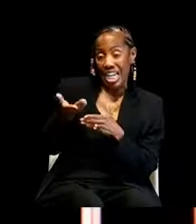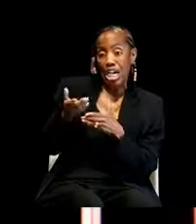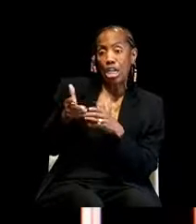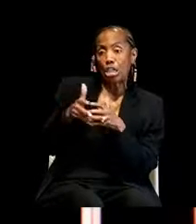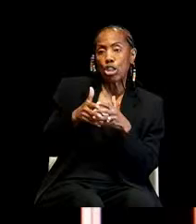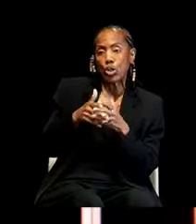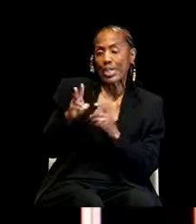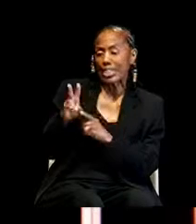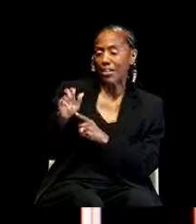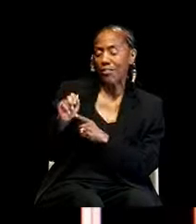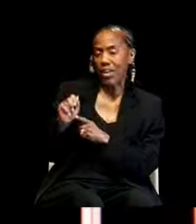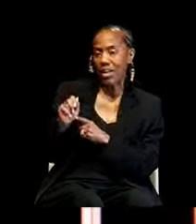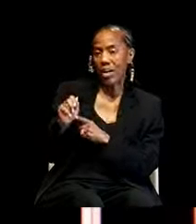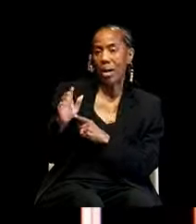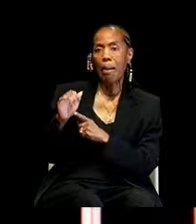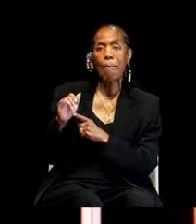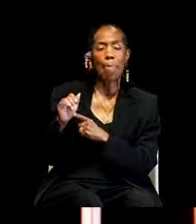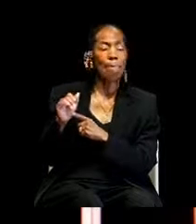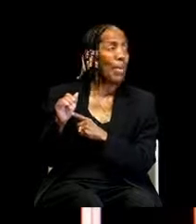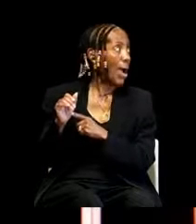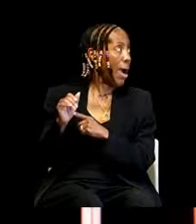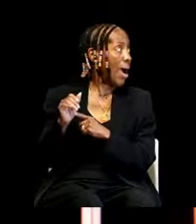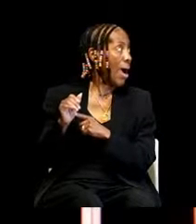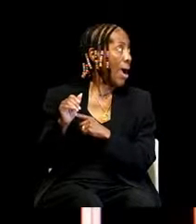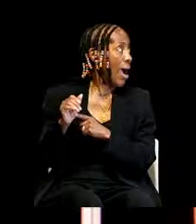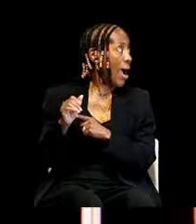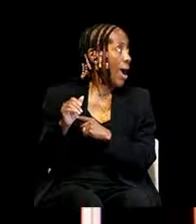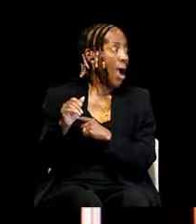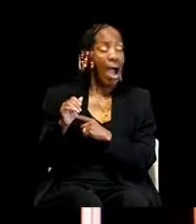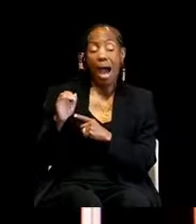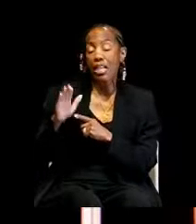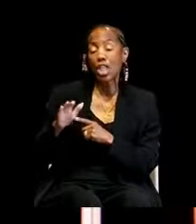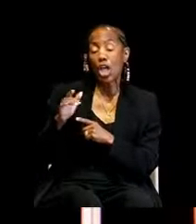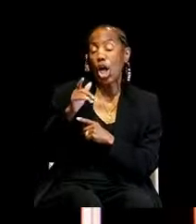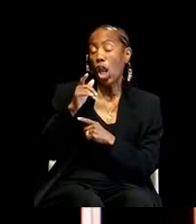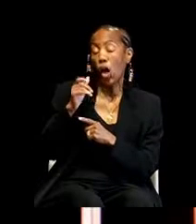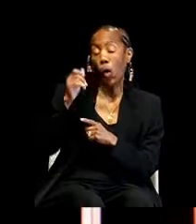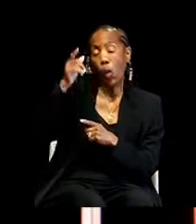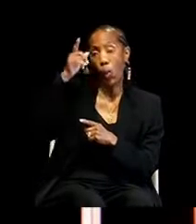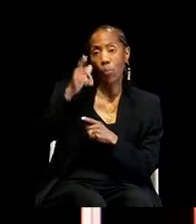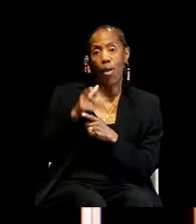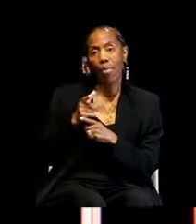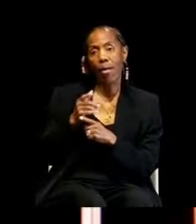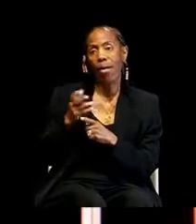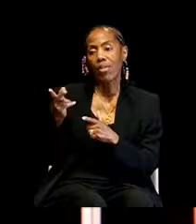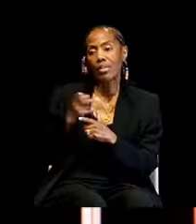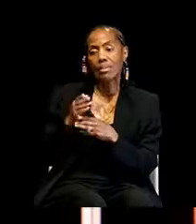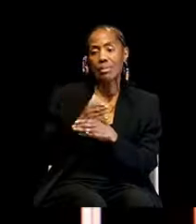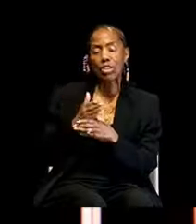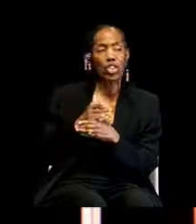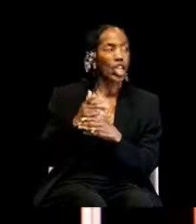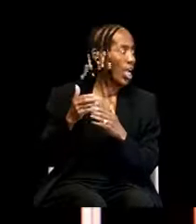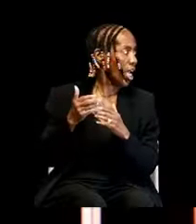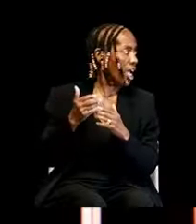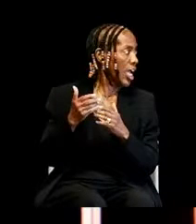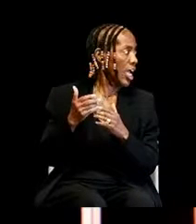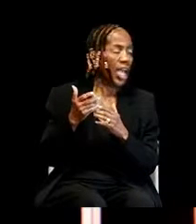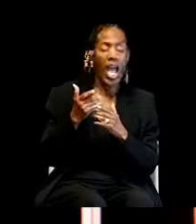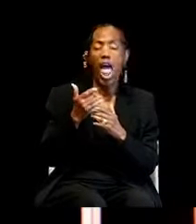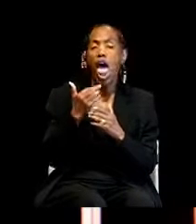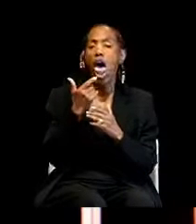My little brother loved sucking his finger. Oh my God, y'all. And we had to share a room at that. And all night long, he was going.